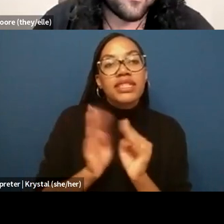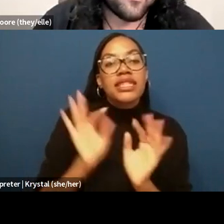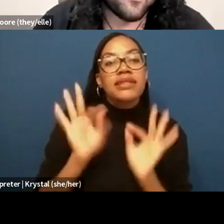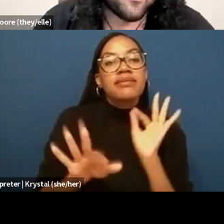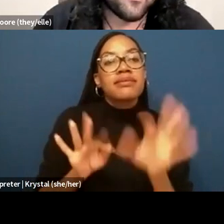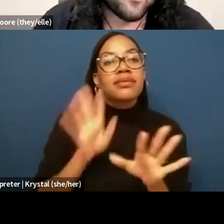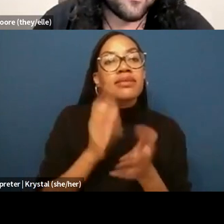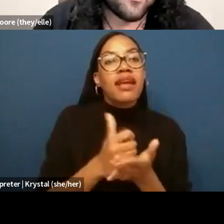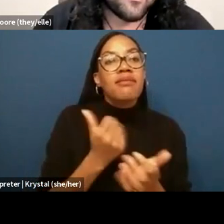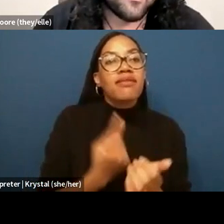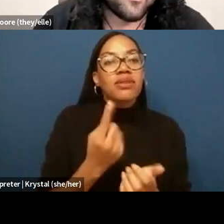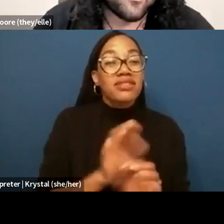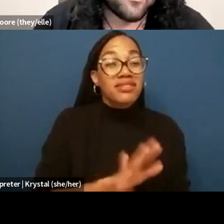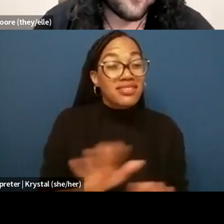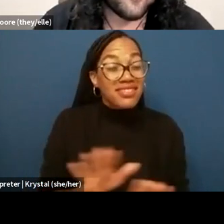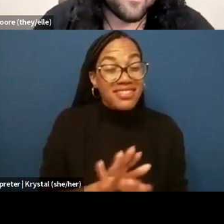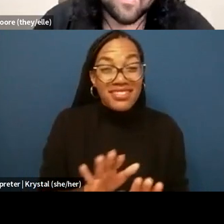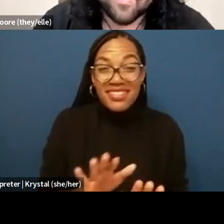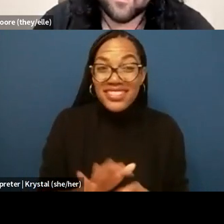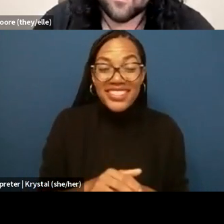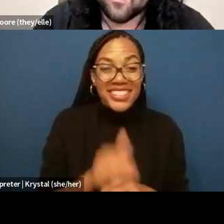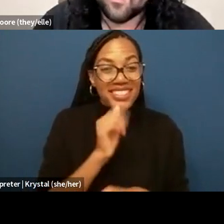gonna work for everyone.